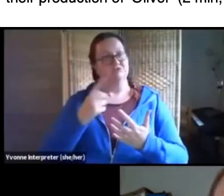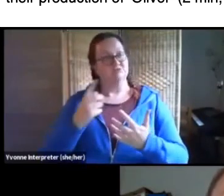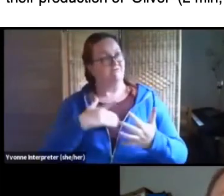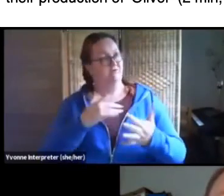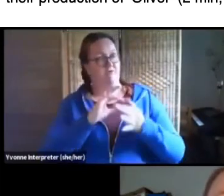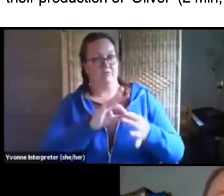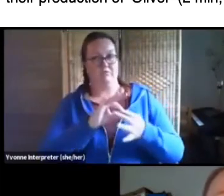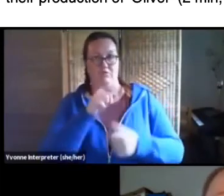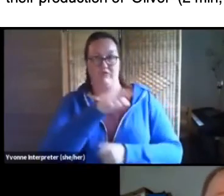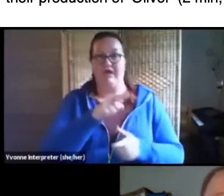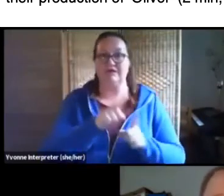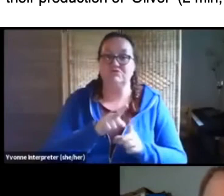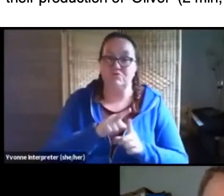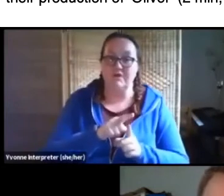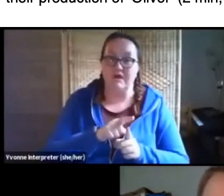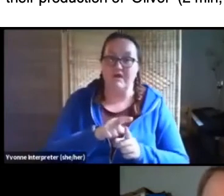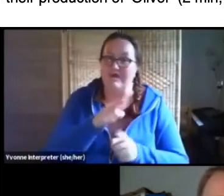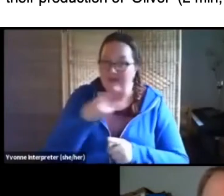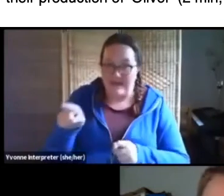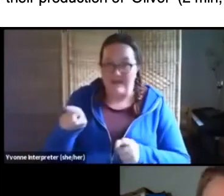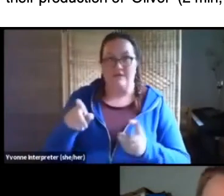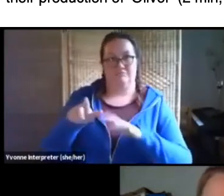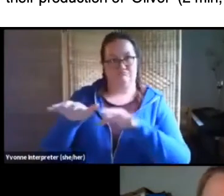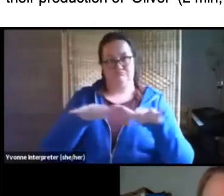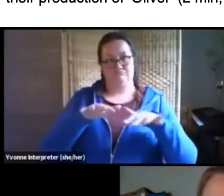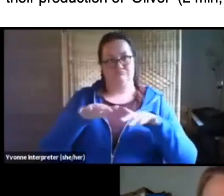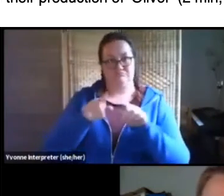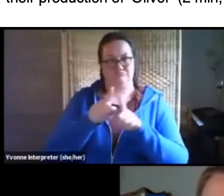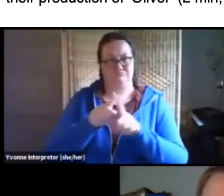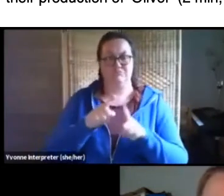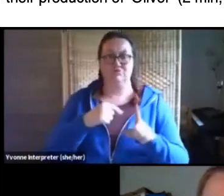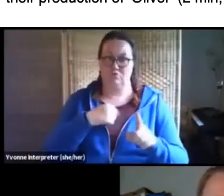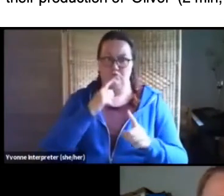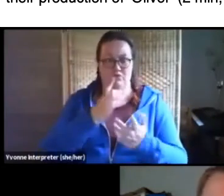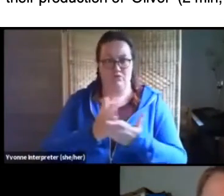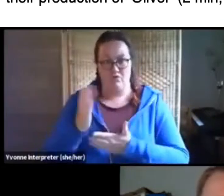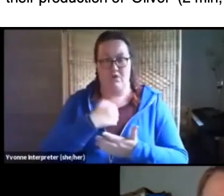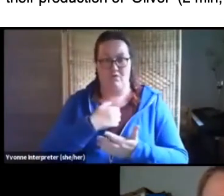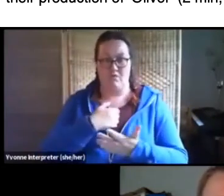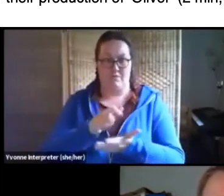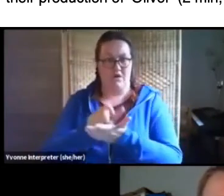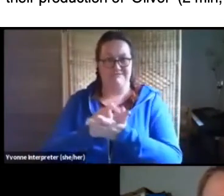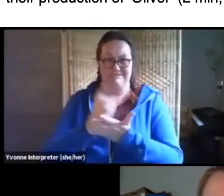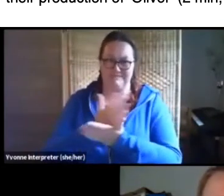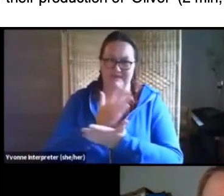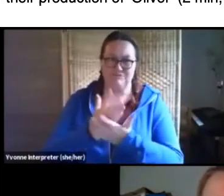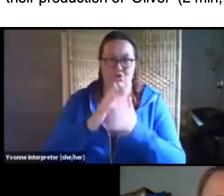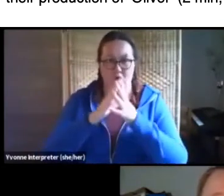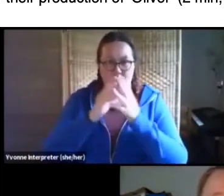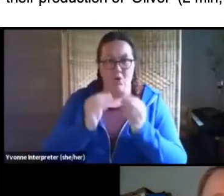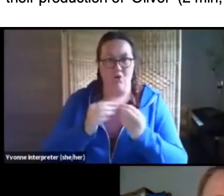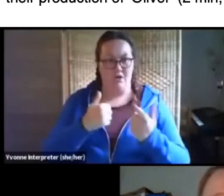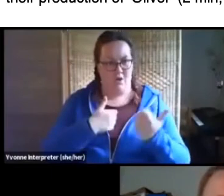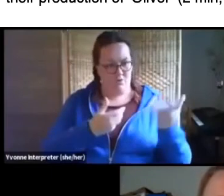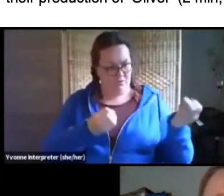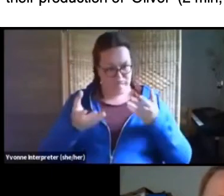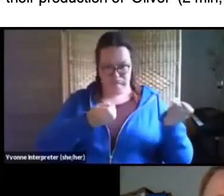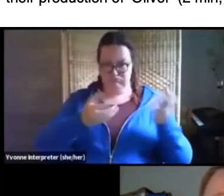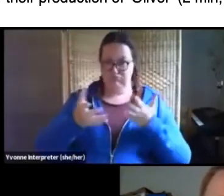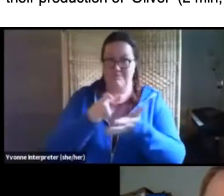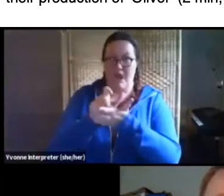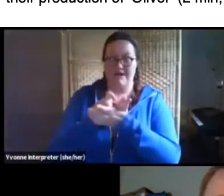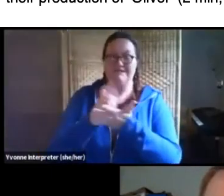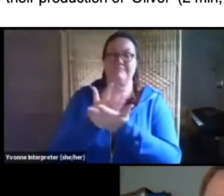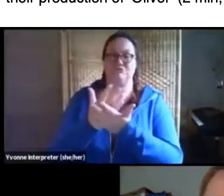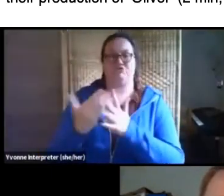do that through the stealth marketing. So just making sure all of our assets are accessible. But then also we would target groups